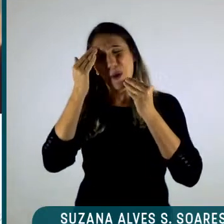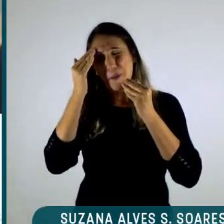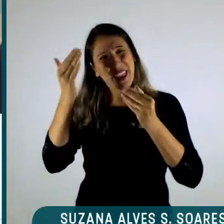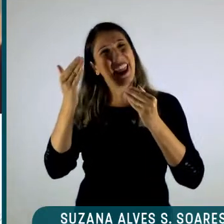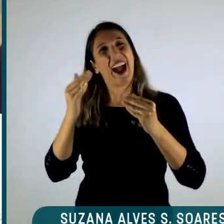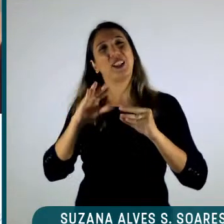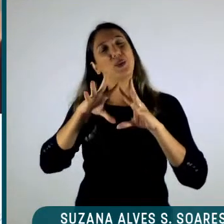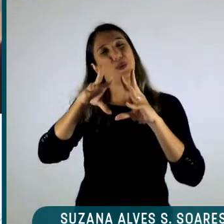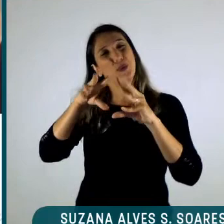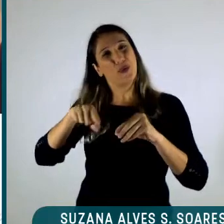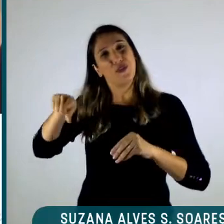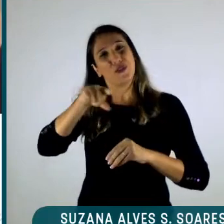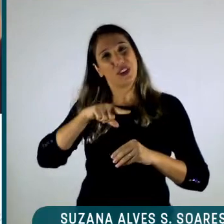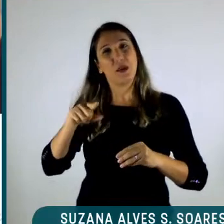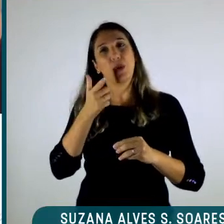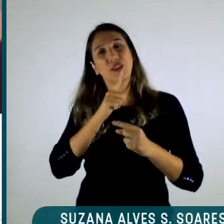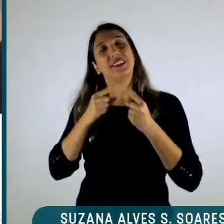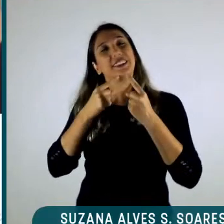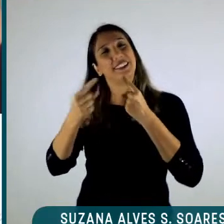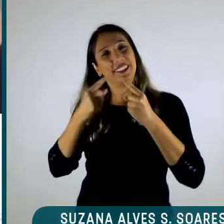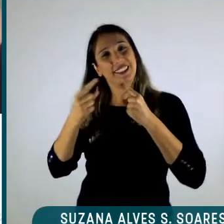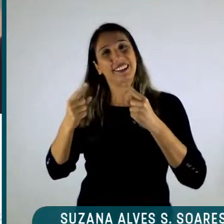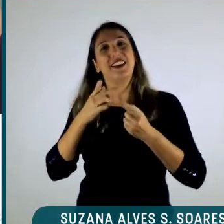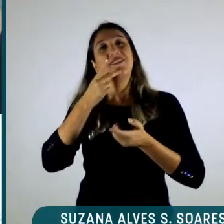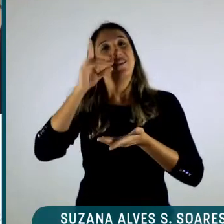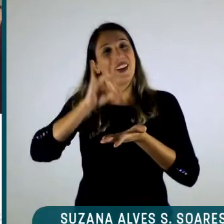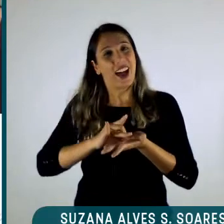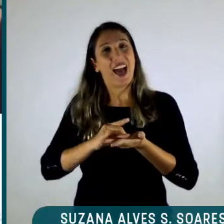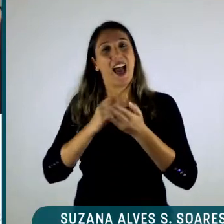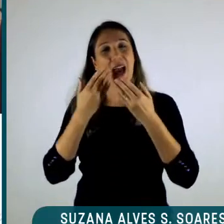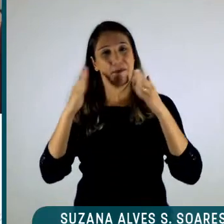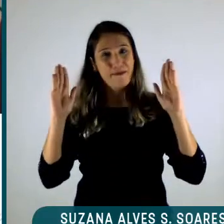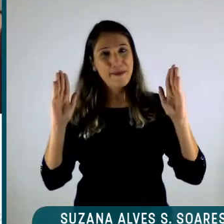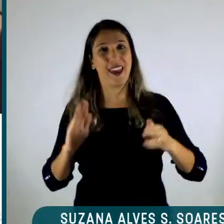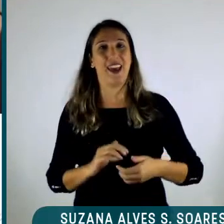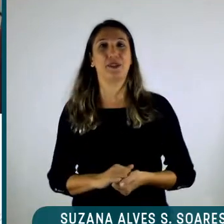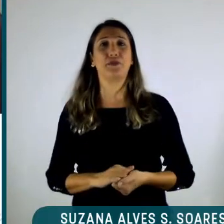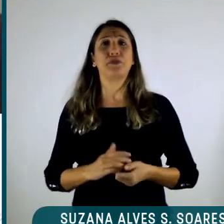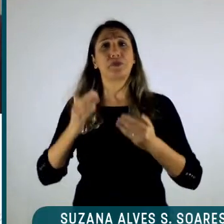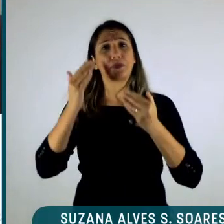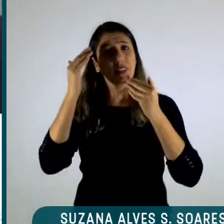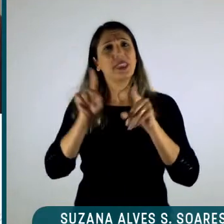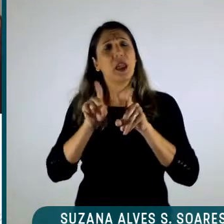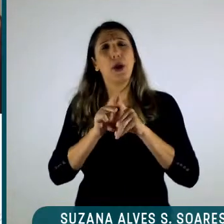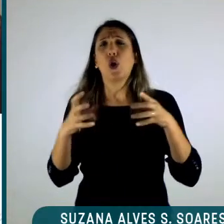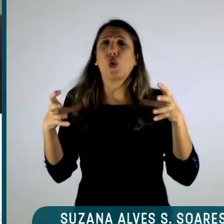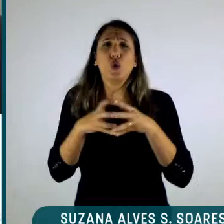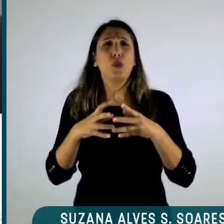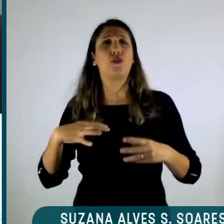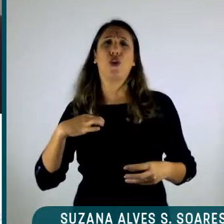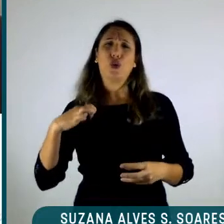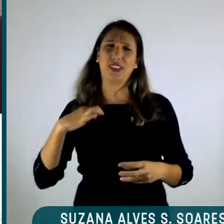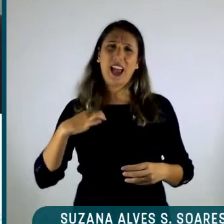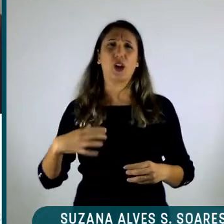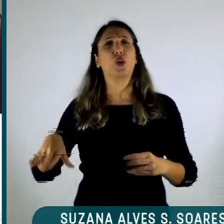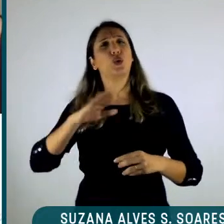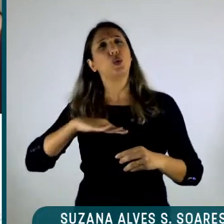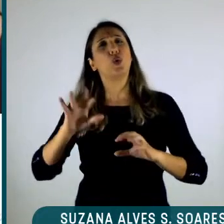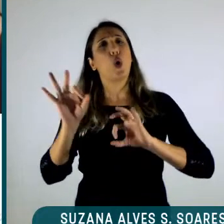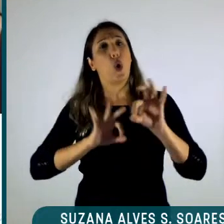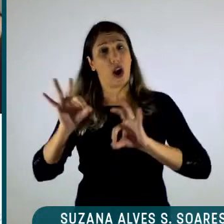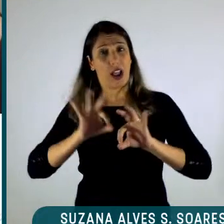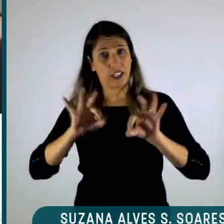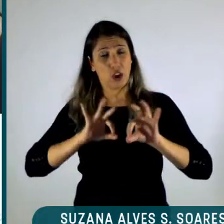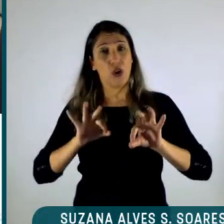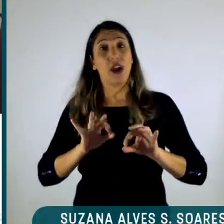Thank you very much for having built this dialogue with us, which was so fair and open. I'd also like to thank the